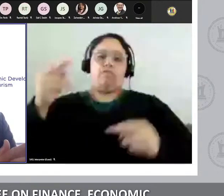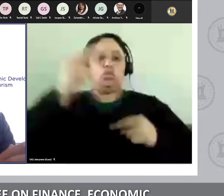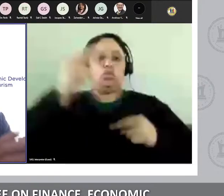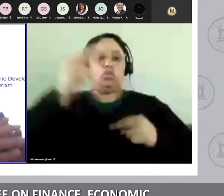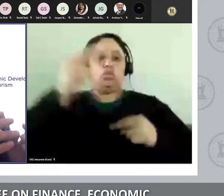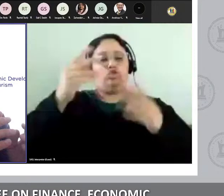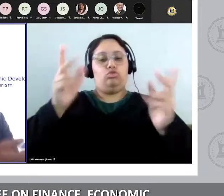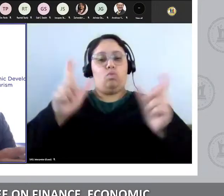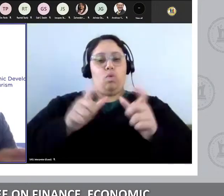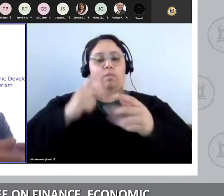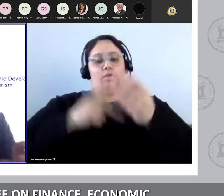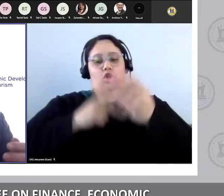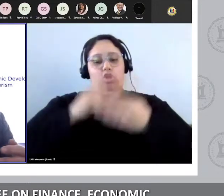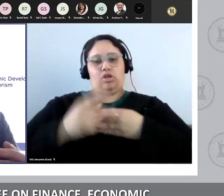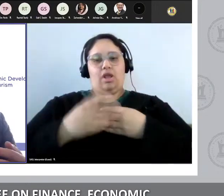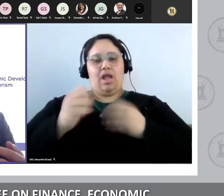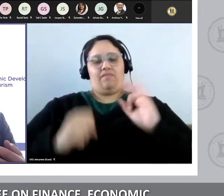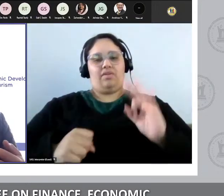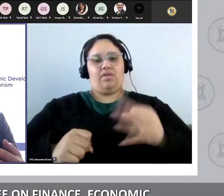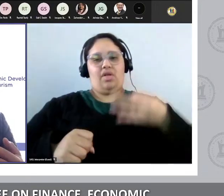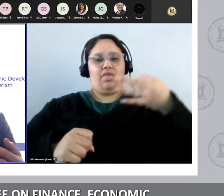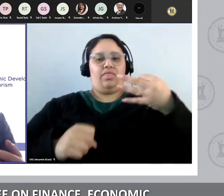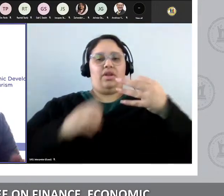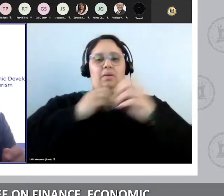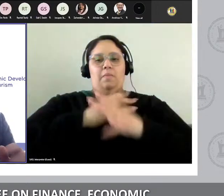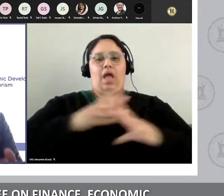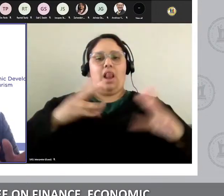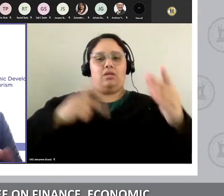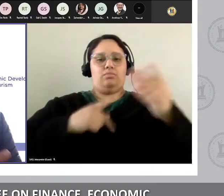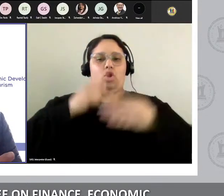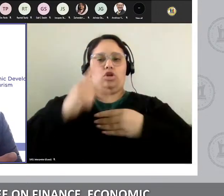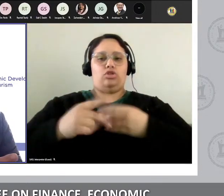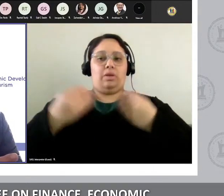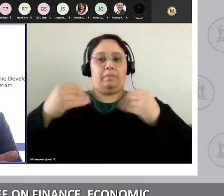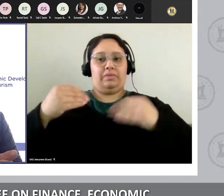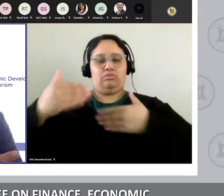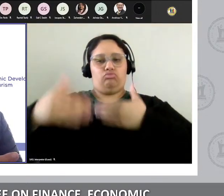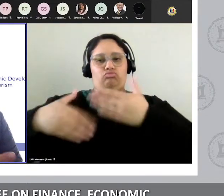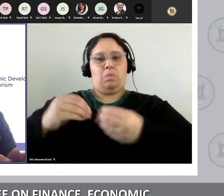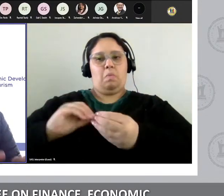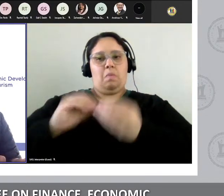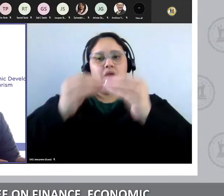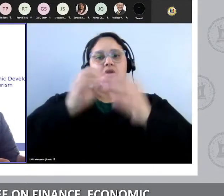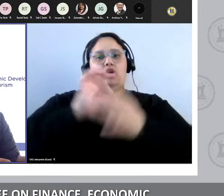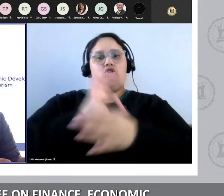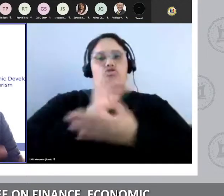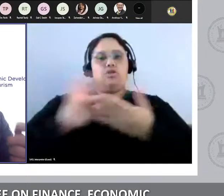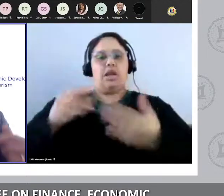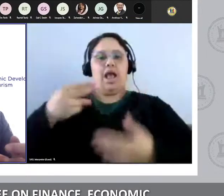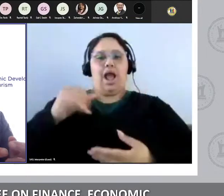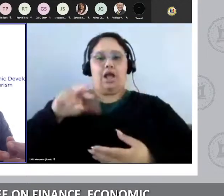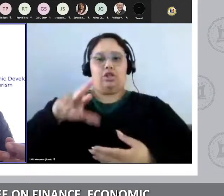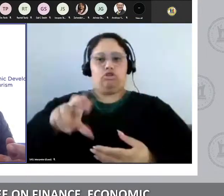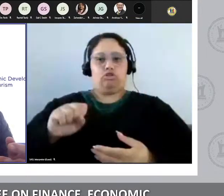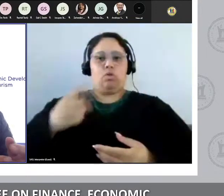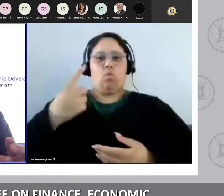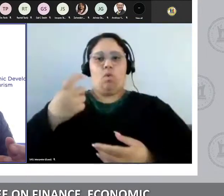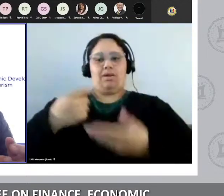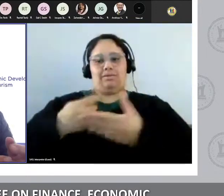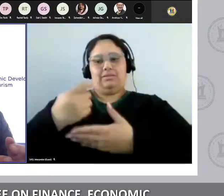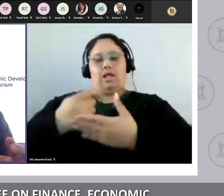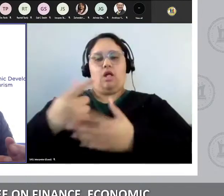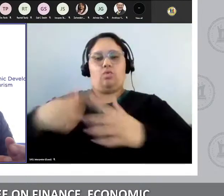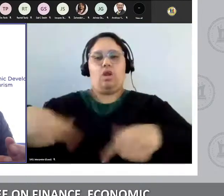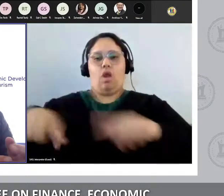small projects, there are three pilot projects that are already producing green hydrogen, and one of them is already selling it into the